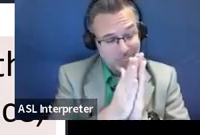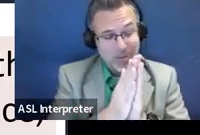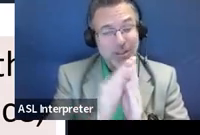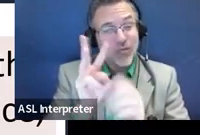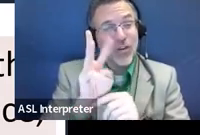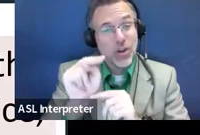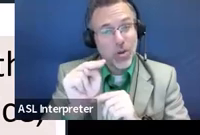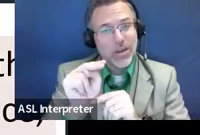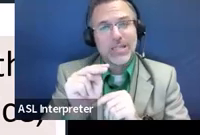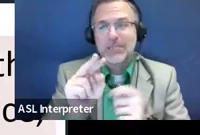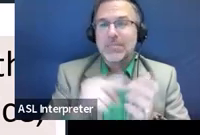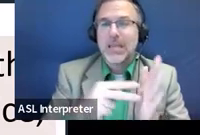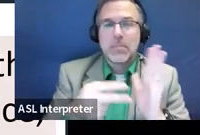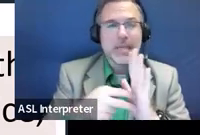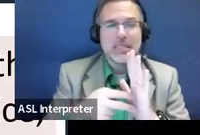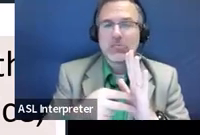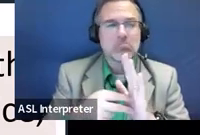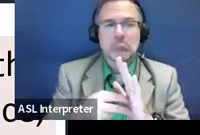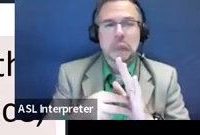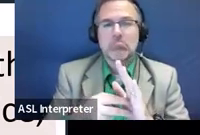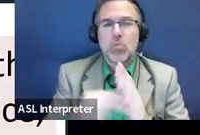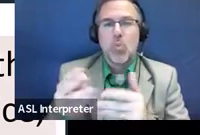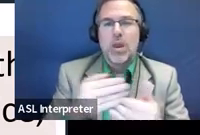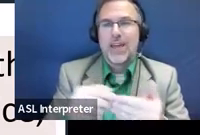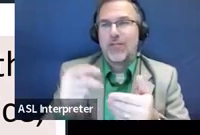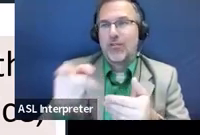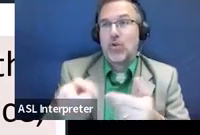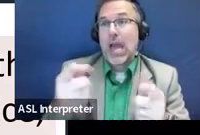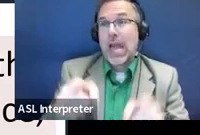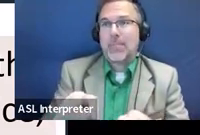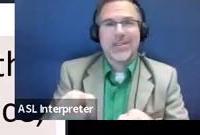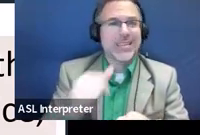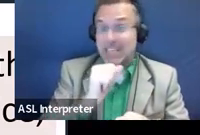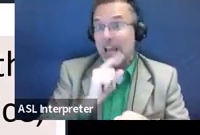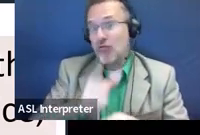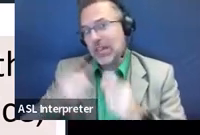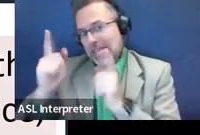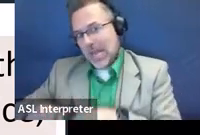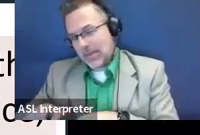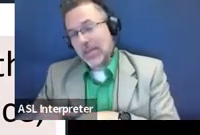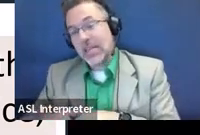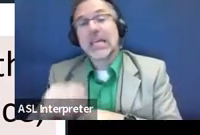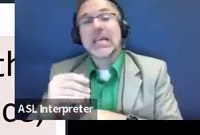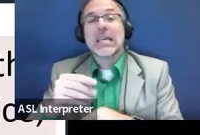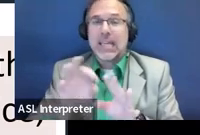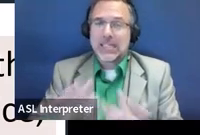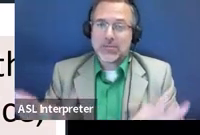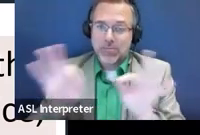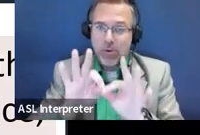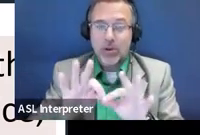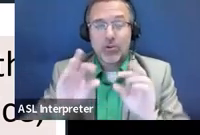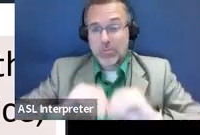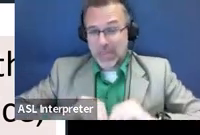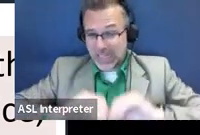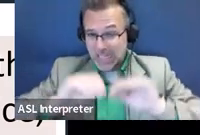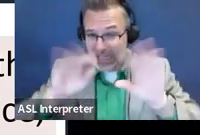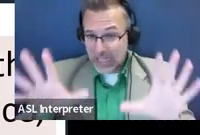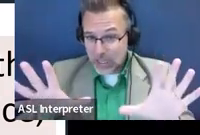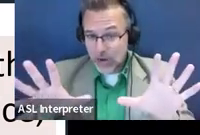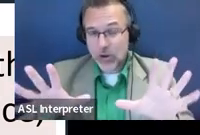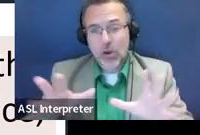Because like I said, if you really want to be very clear about the decisions that were made and why they were